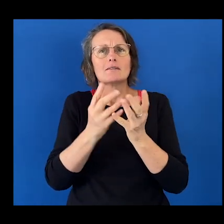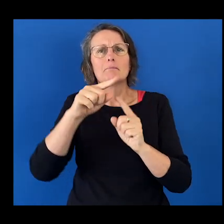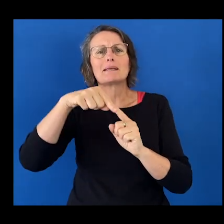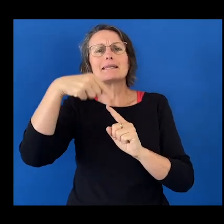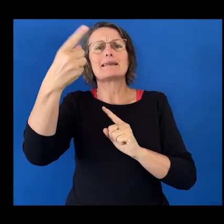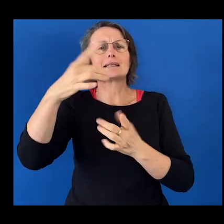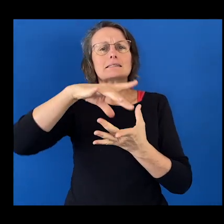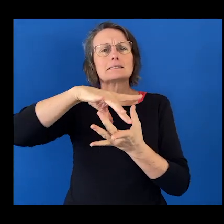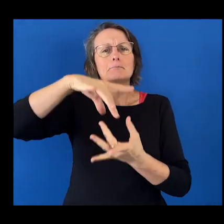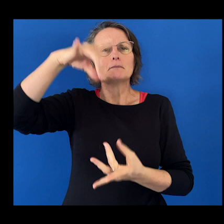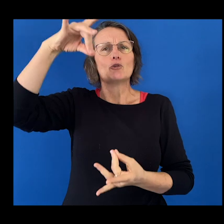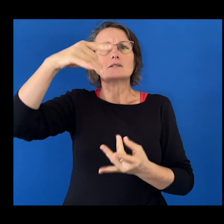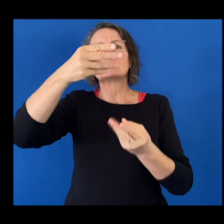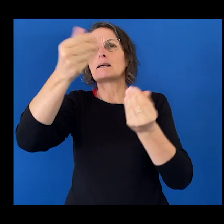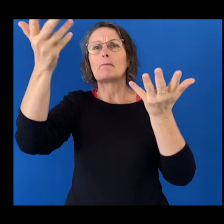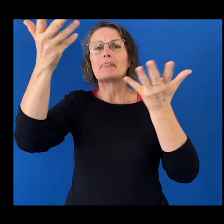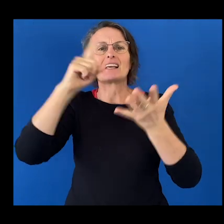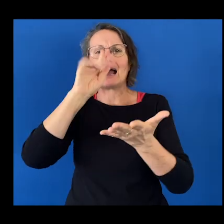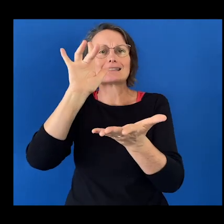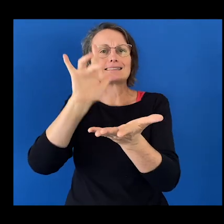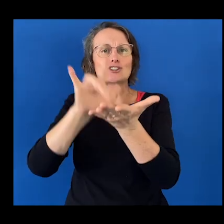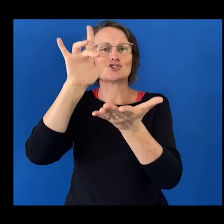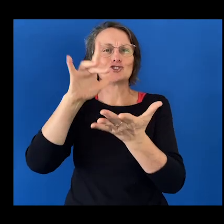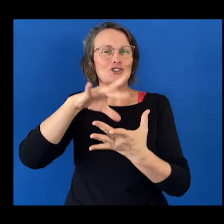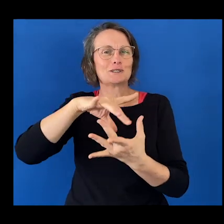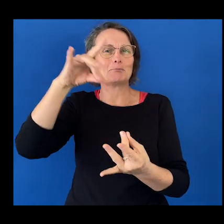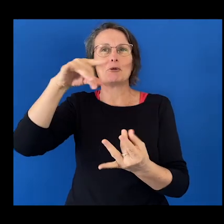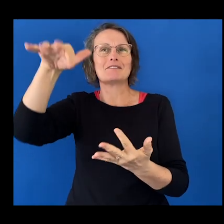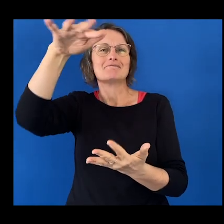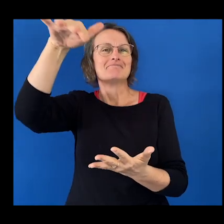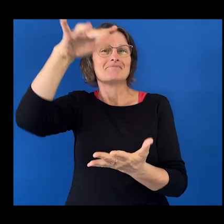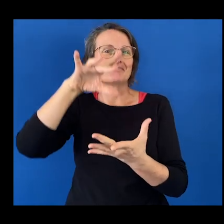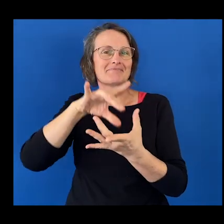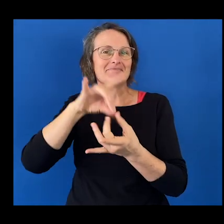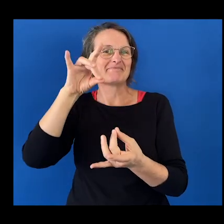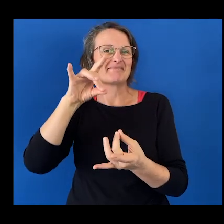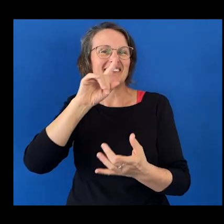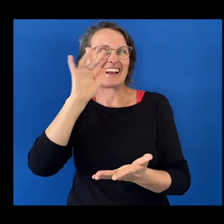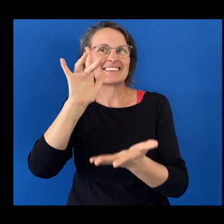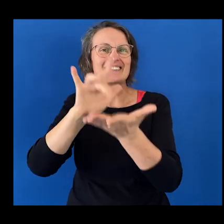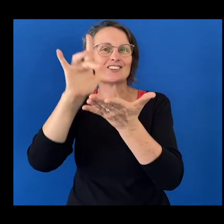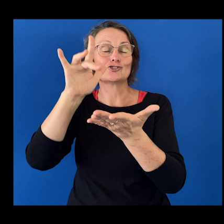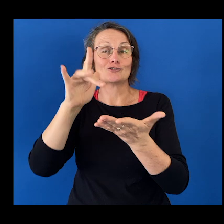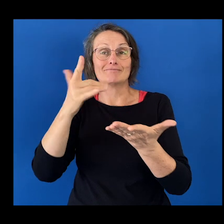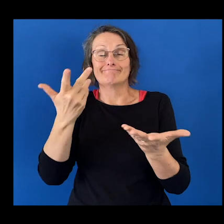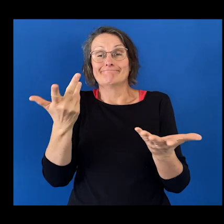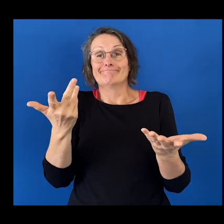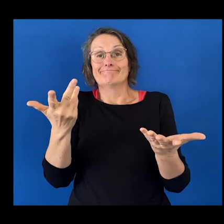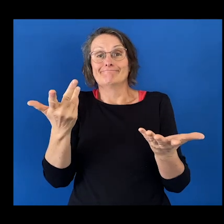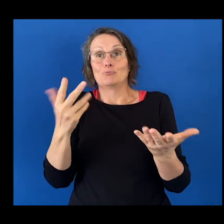next life. It's that, that spiritual dimension which is not available to us. It's beyond